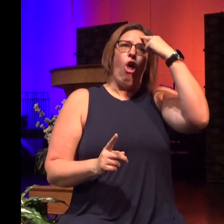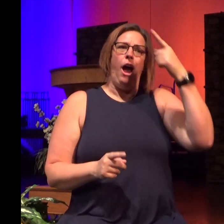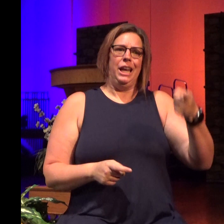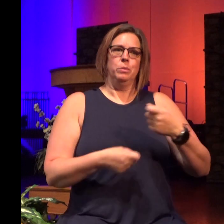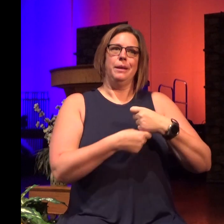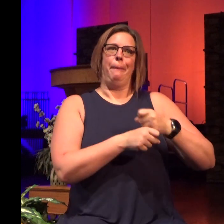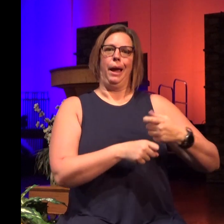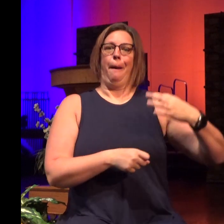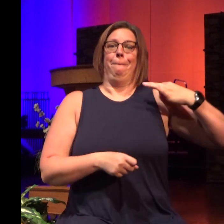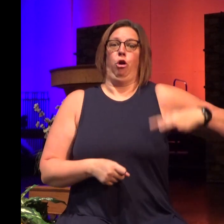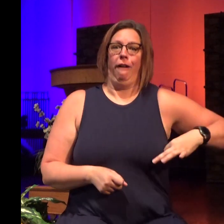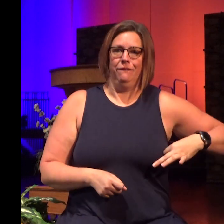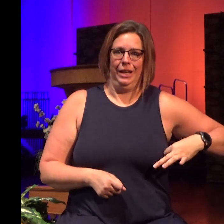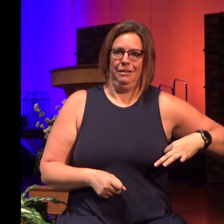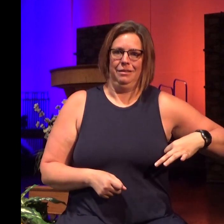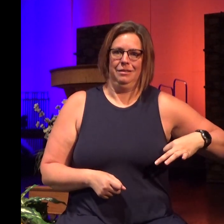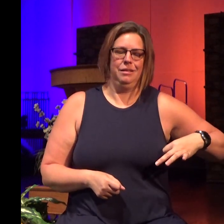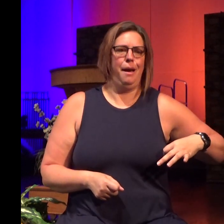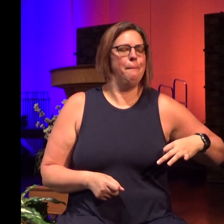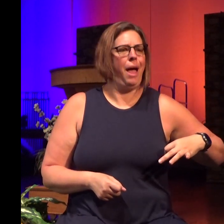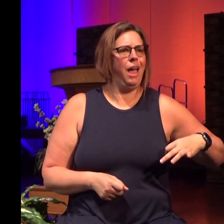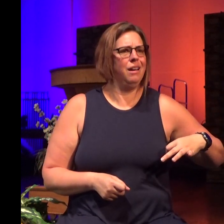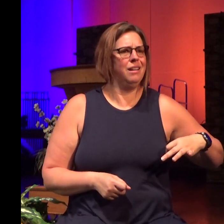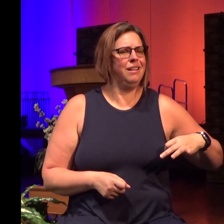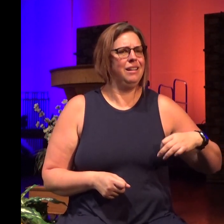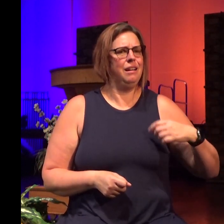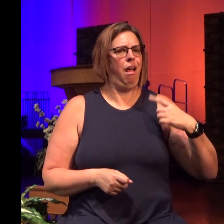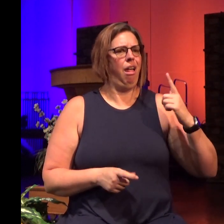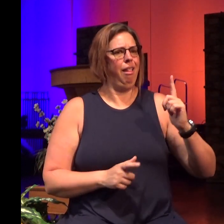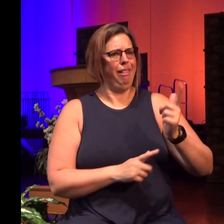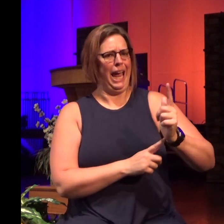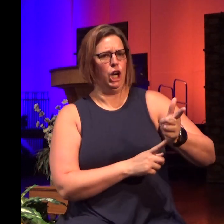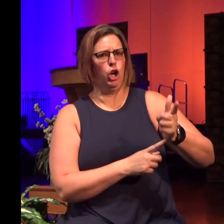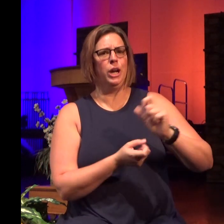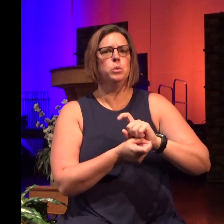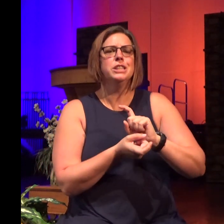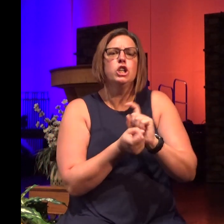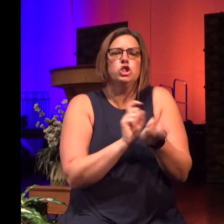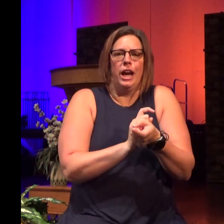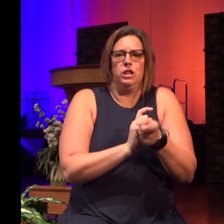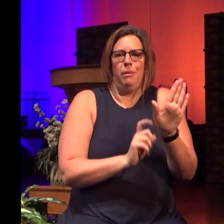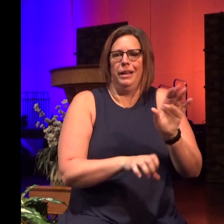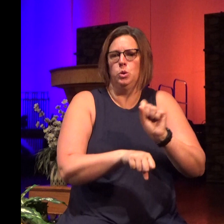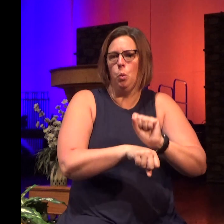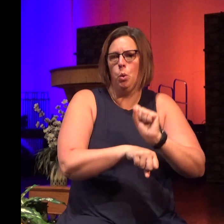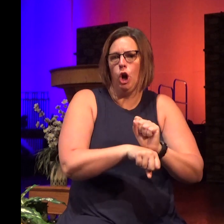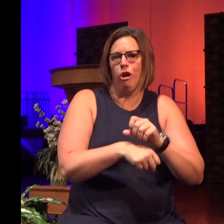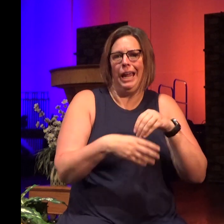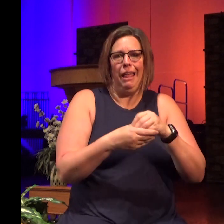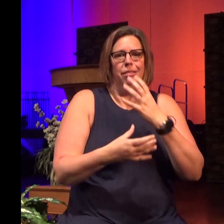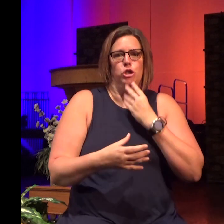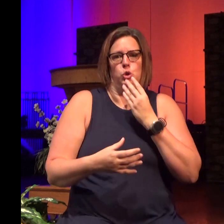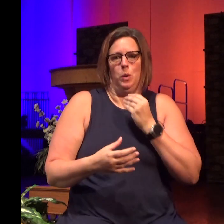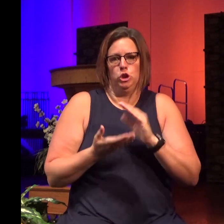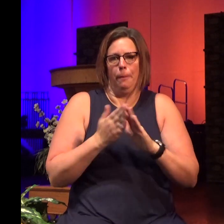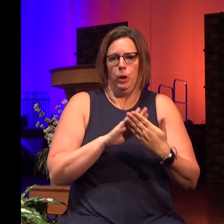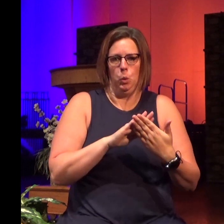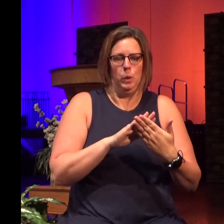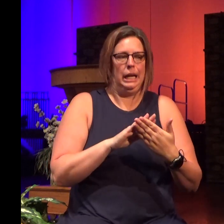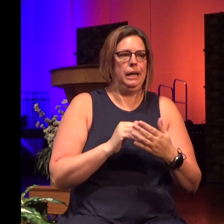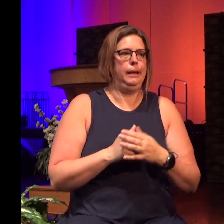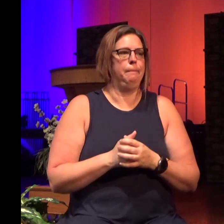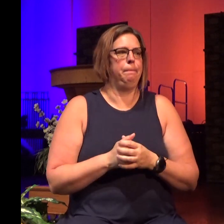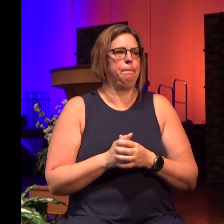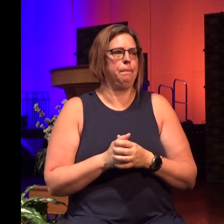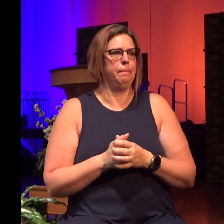eventually was changed somehow by his work with the Jewish community. And even he